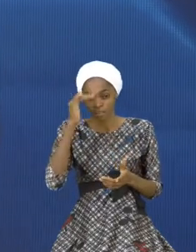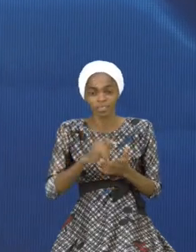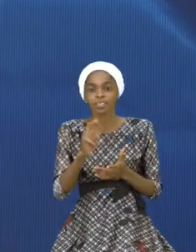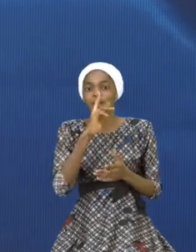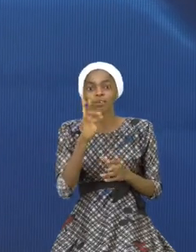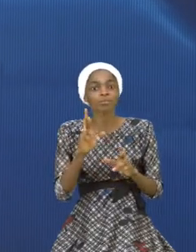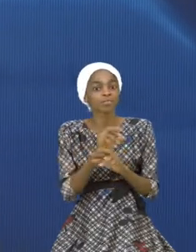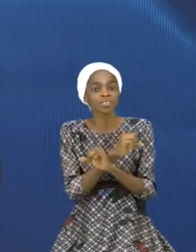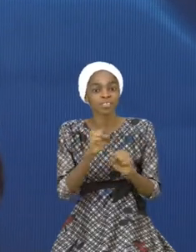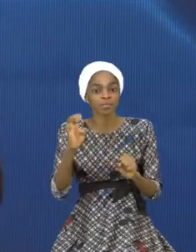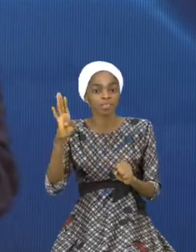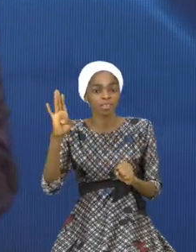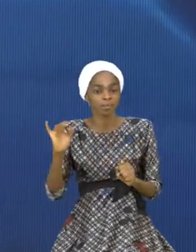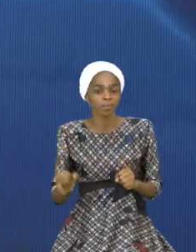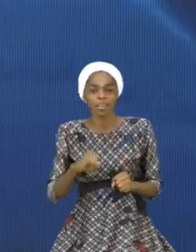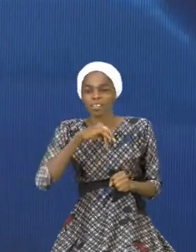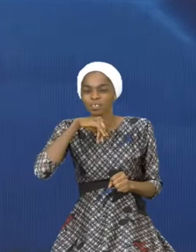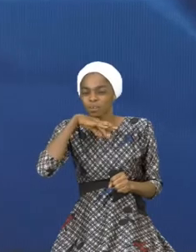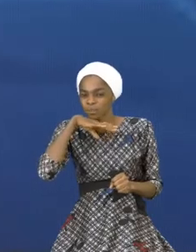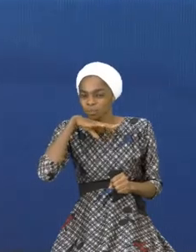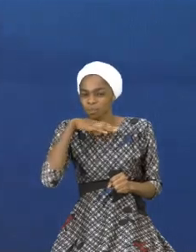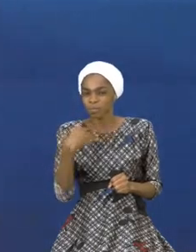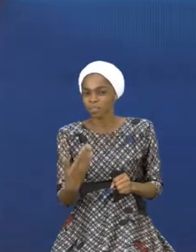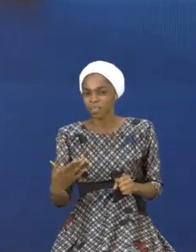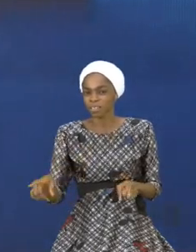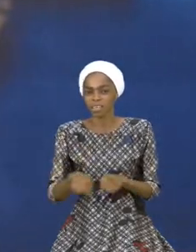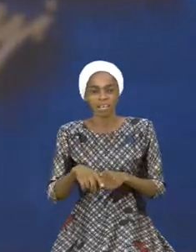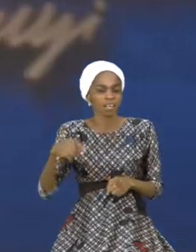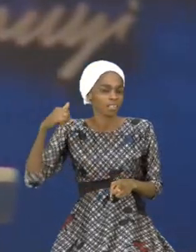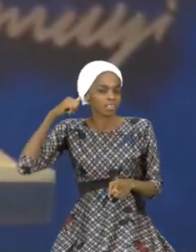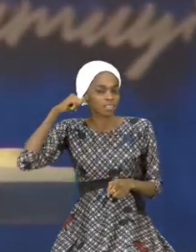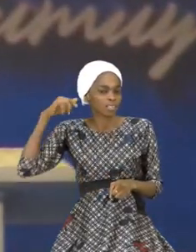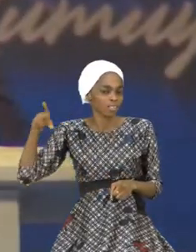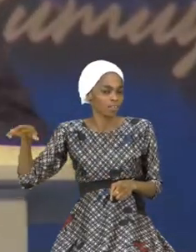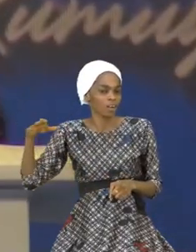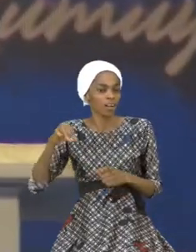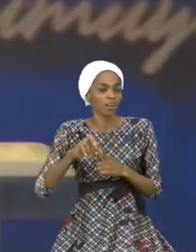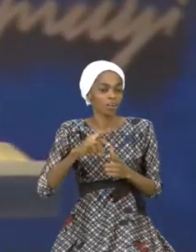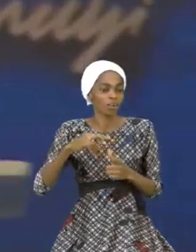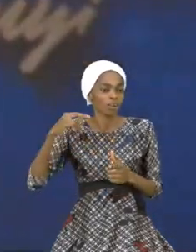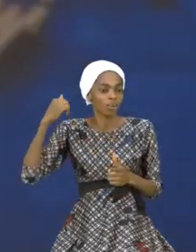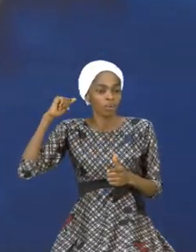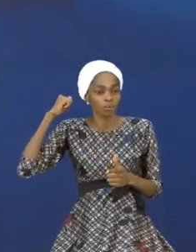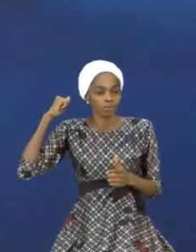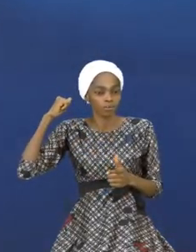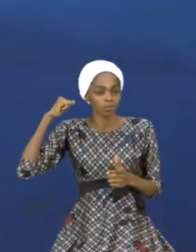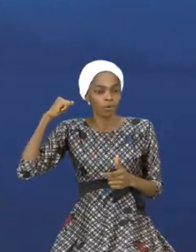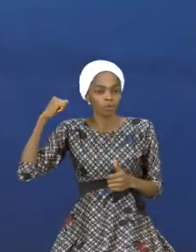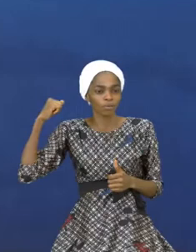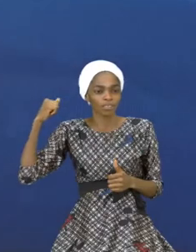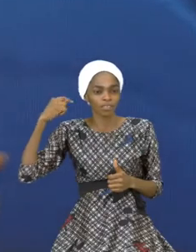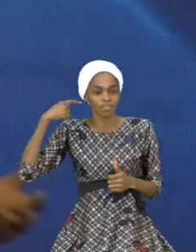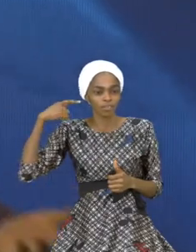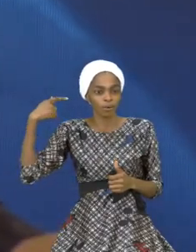with corruptible things of silver and gold you cannot be born again